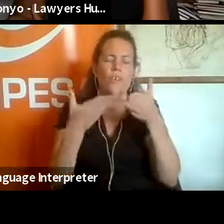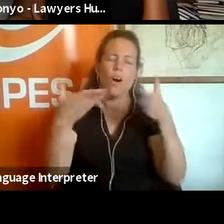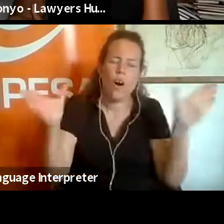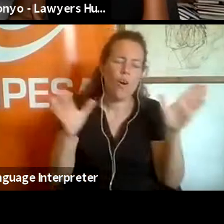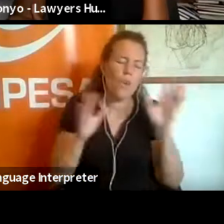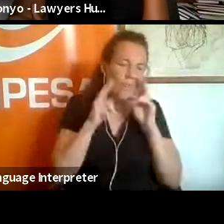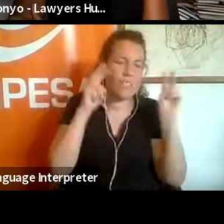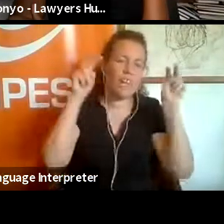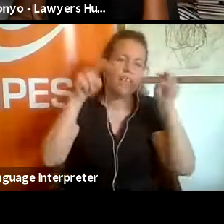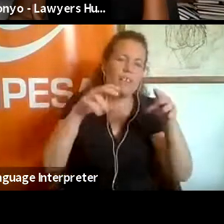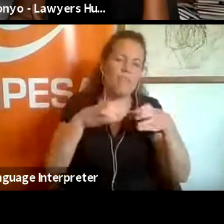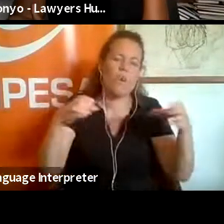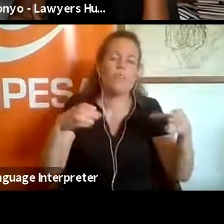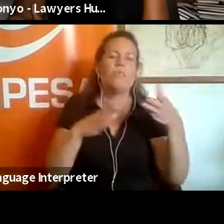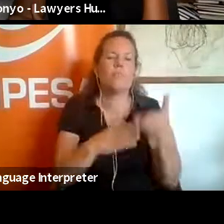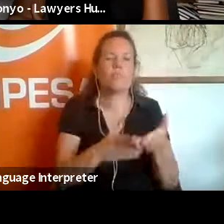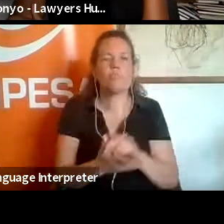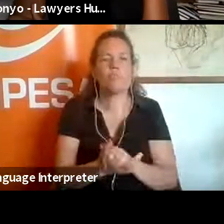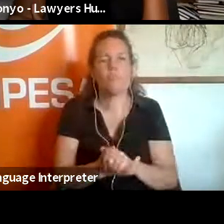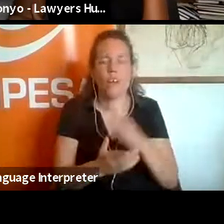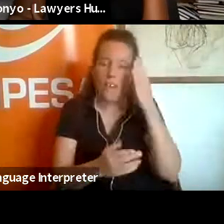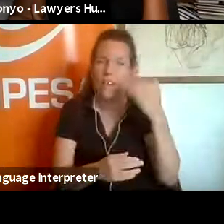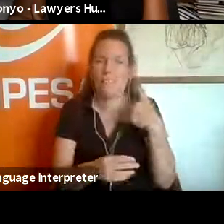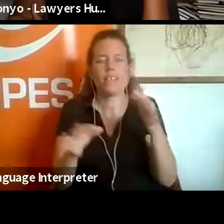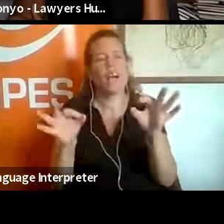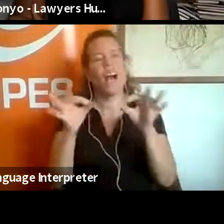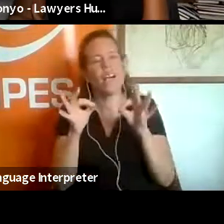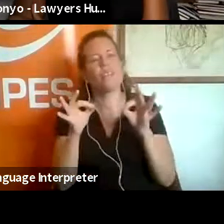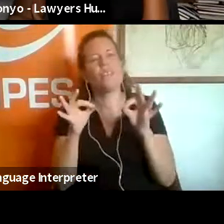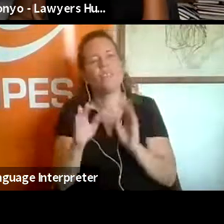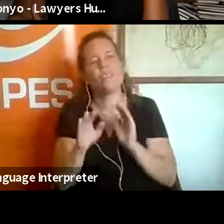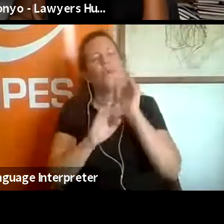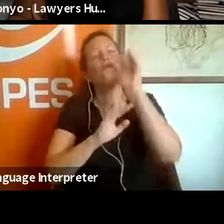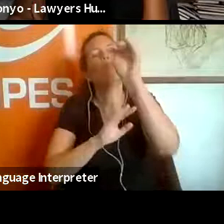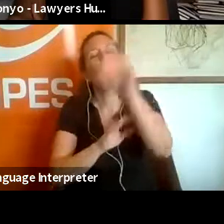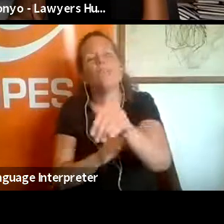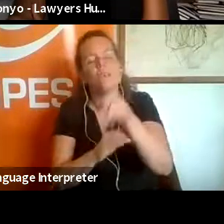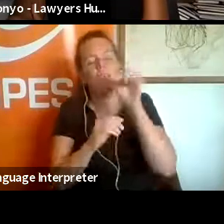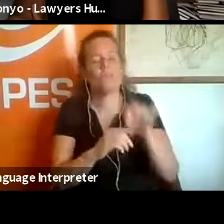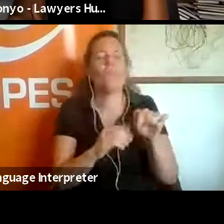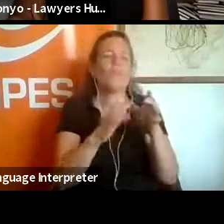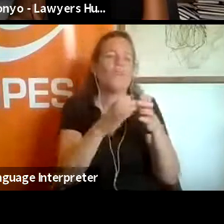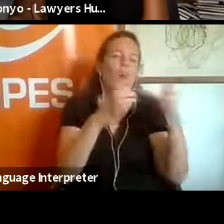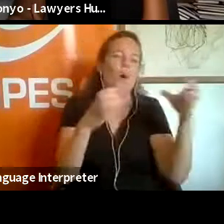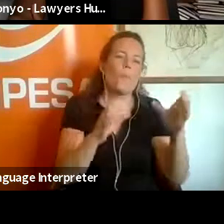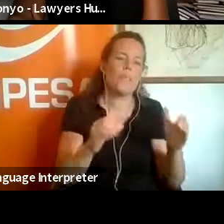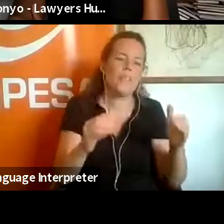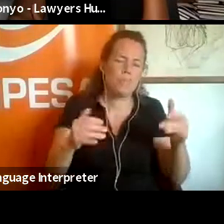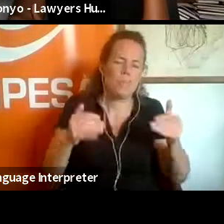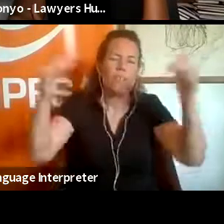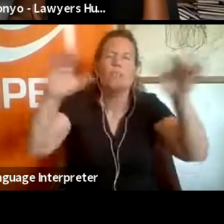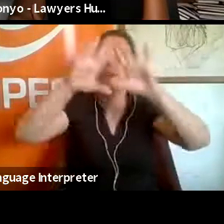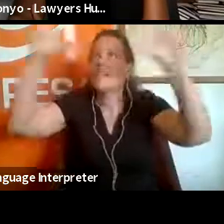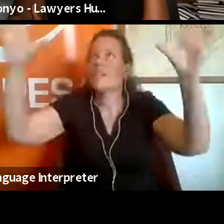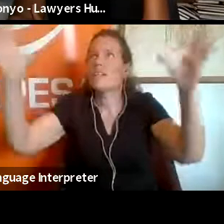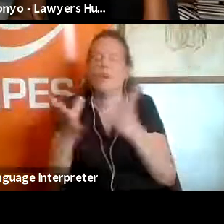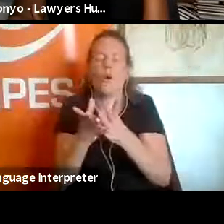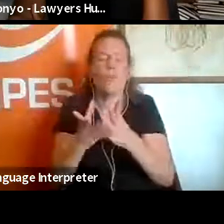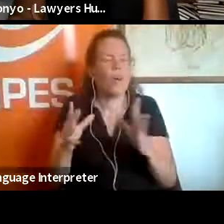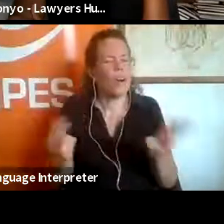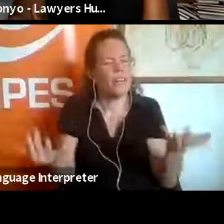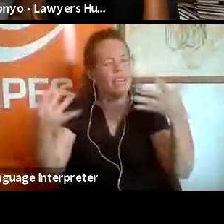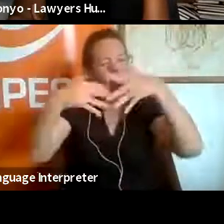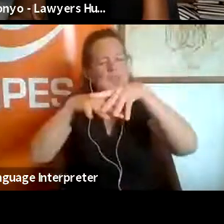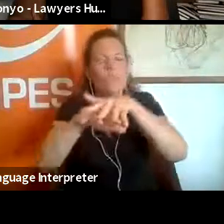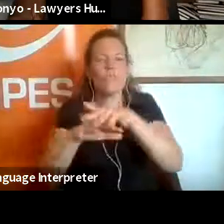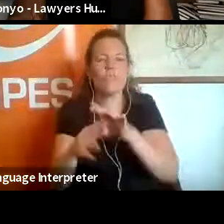So I think accountability needs to go beyond just companies. It needs to be global. It needs to be diverse. It needs to be inclusive. So